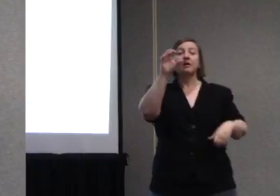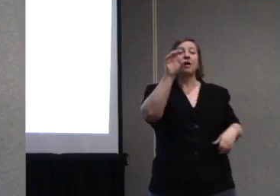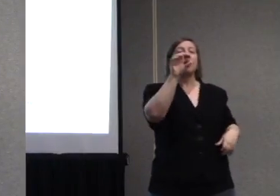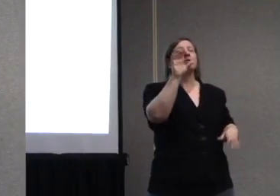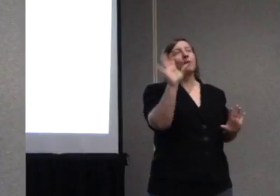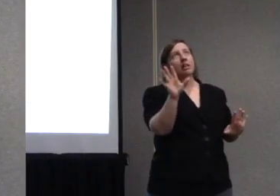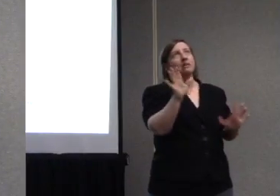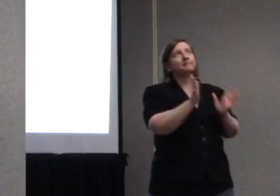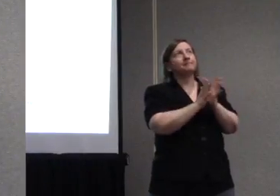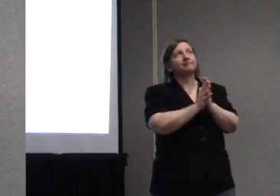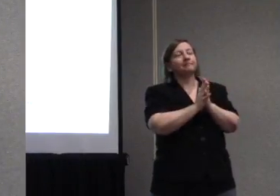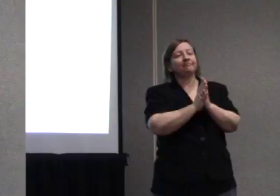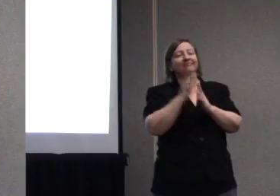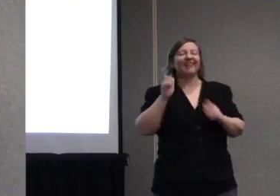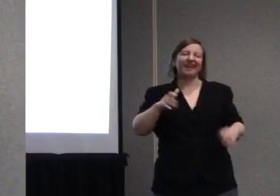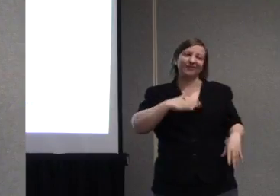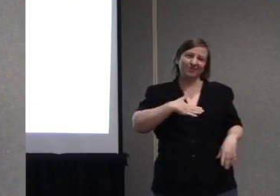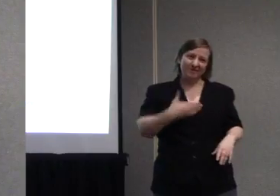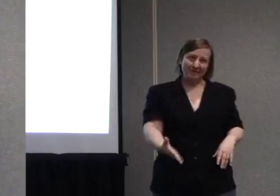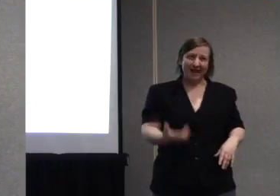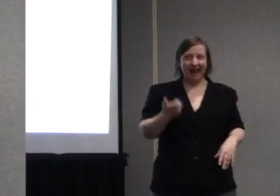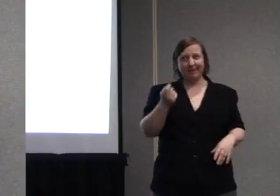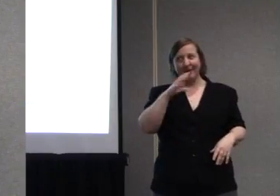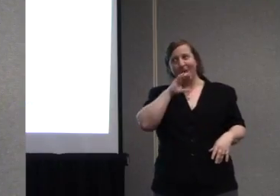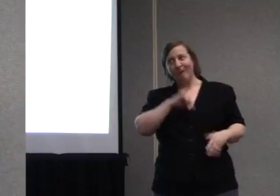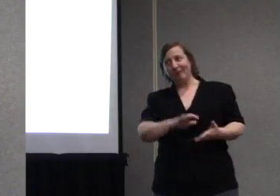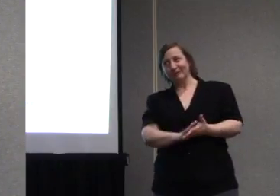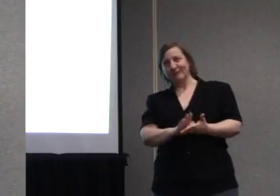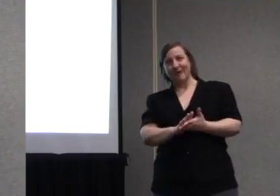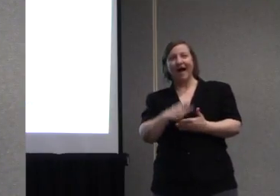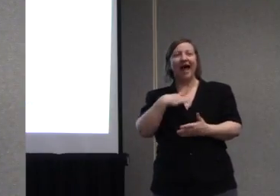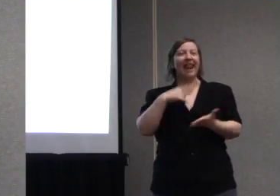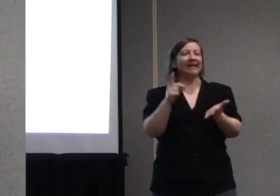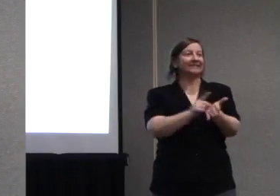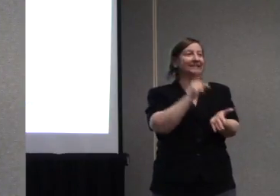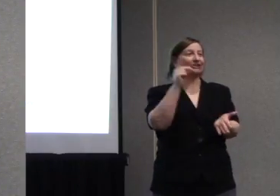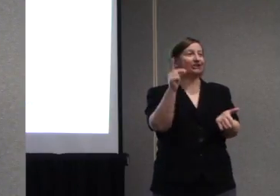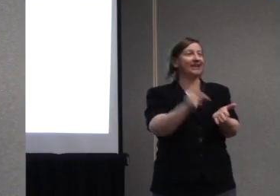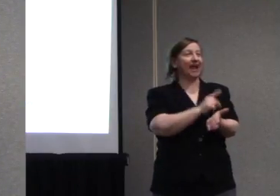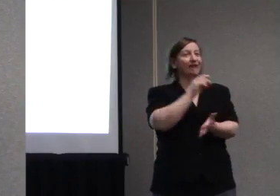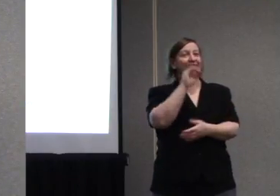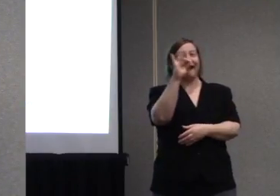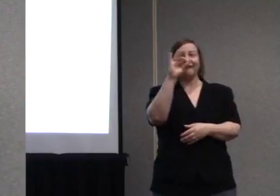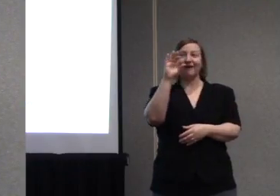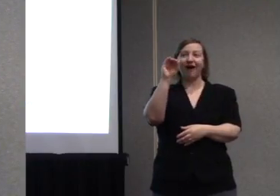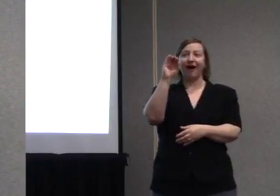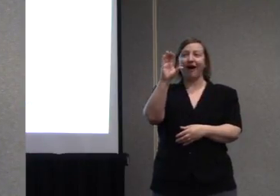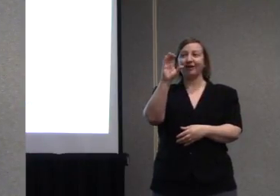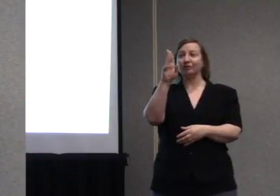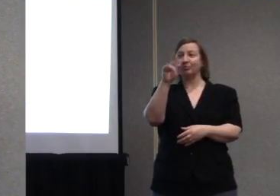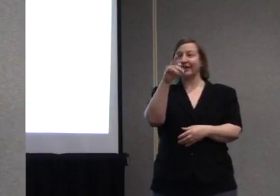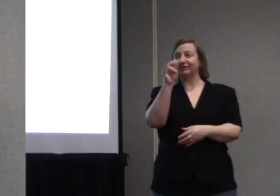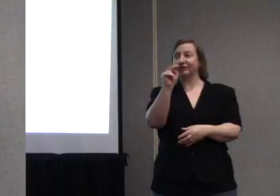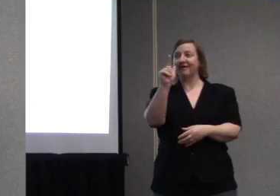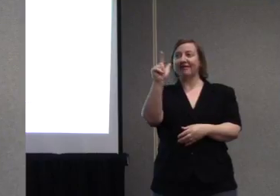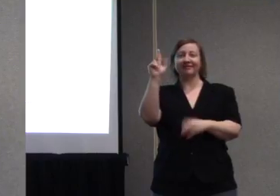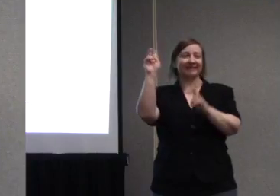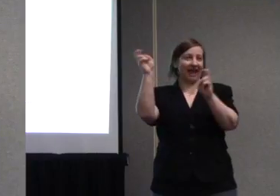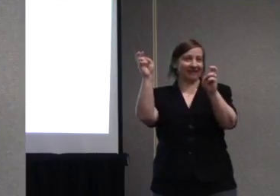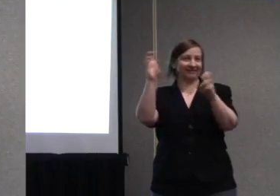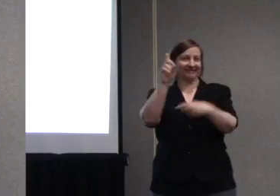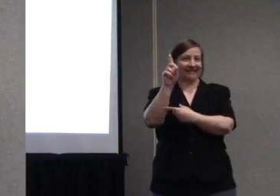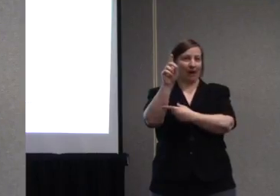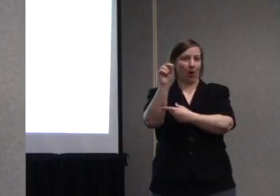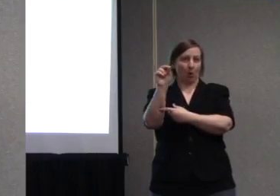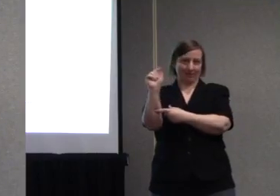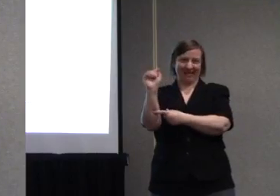Yeah? Yeah. The ONET, well, I have to admit, I'm kind of old school. I like the Dictionary of Occupational Titles,